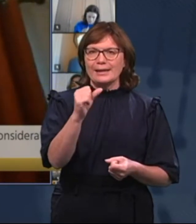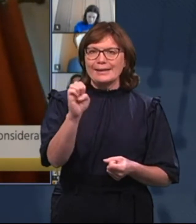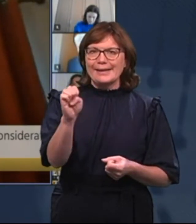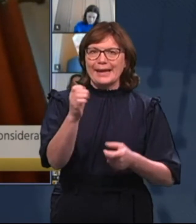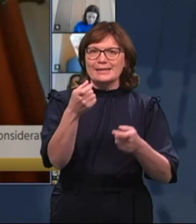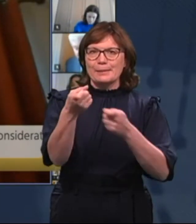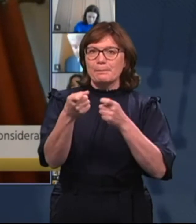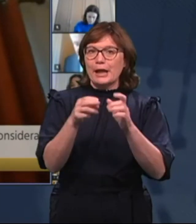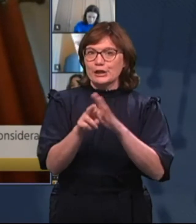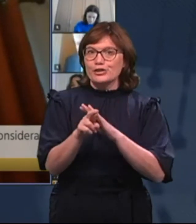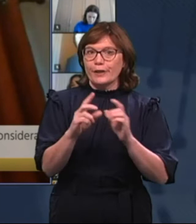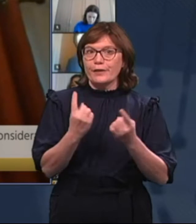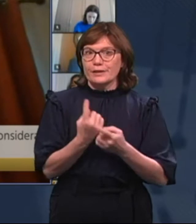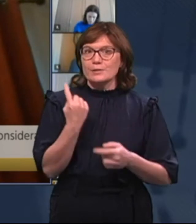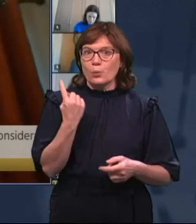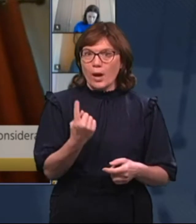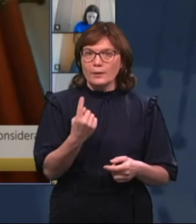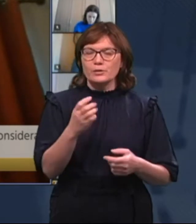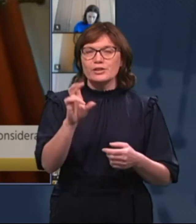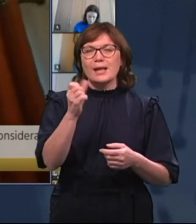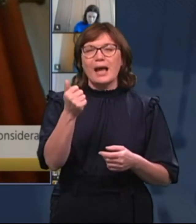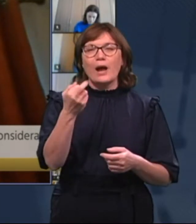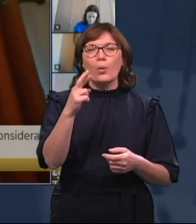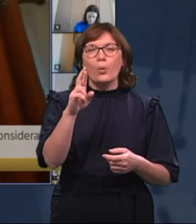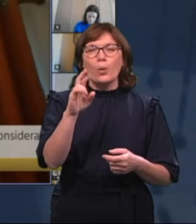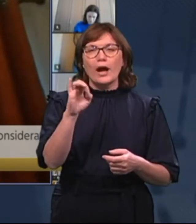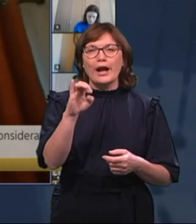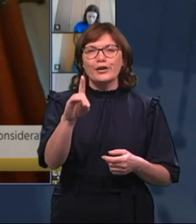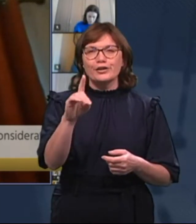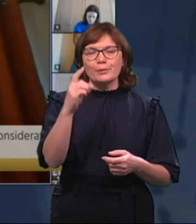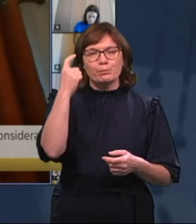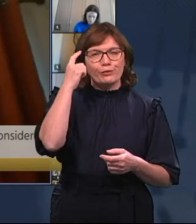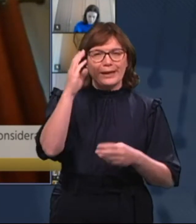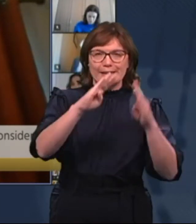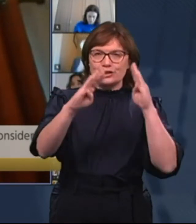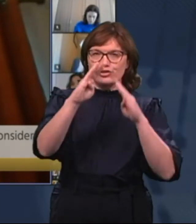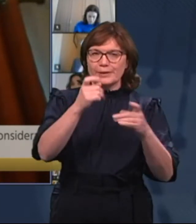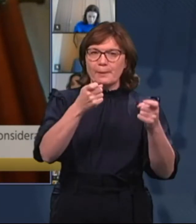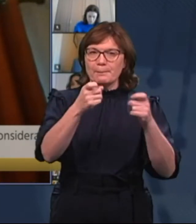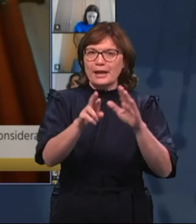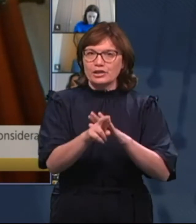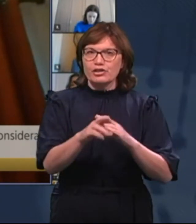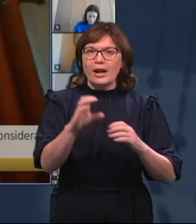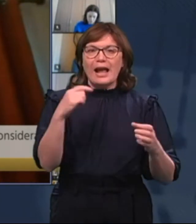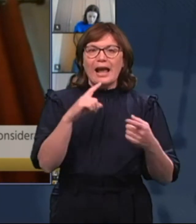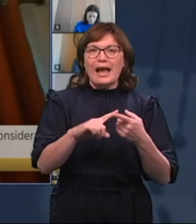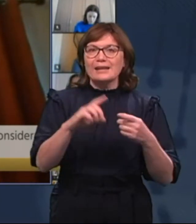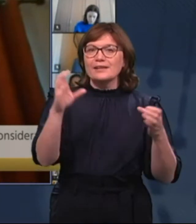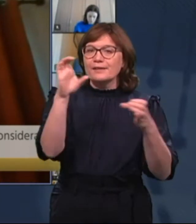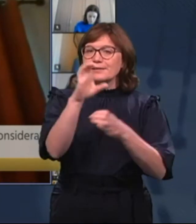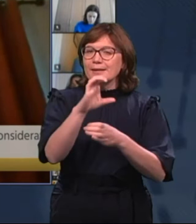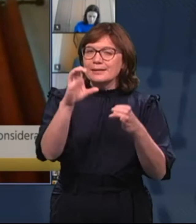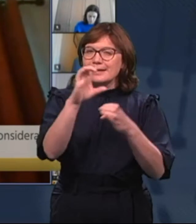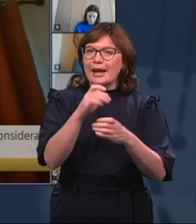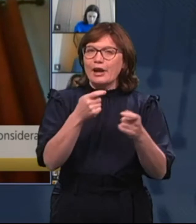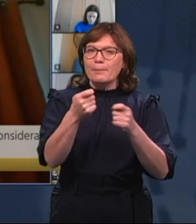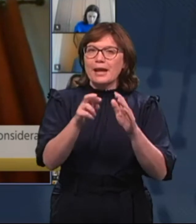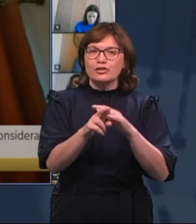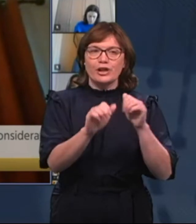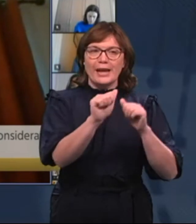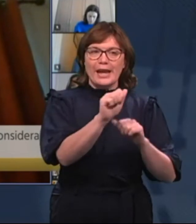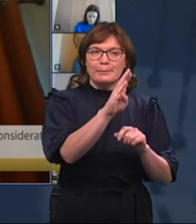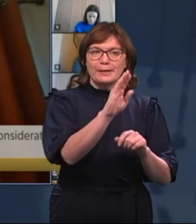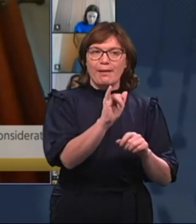extraordinary. We also have a care manager. Now, the ABI case manager is a standalone